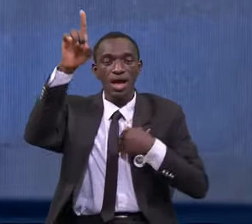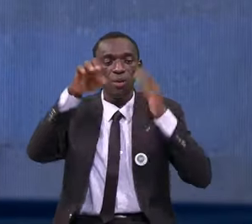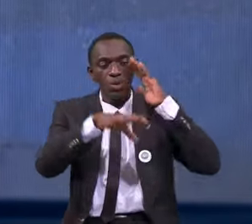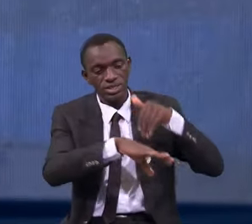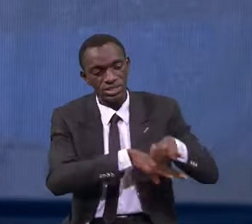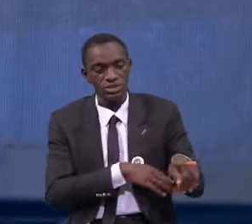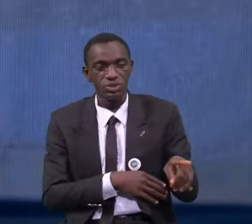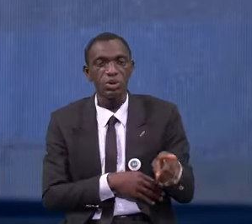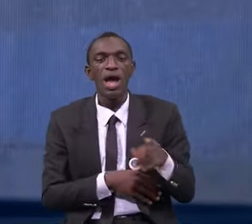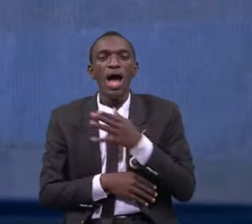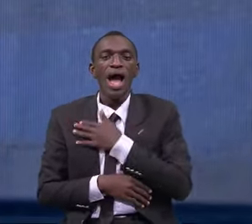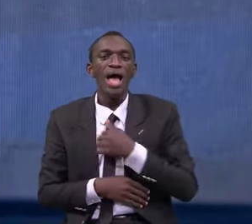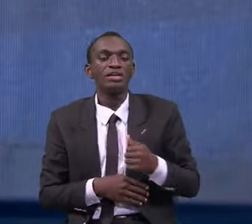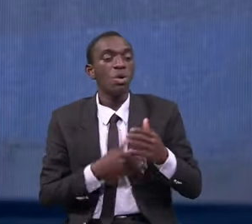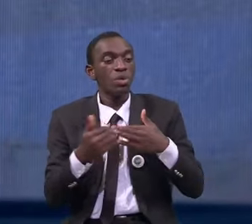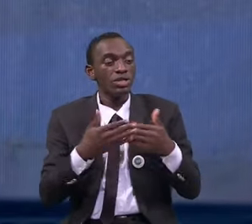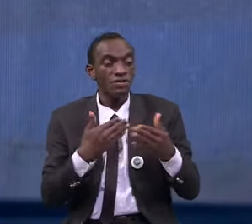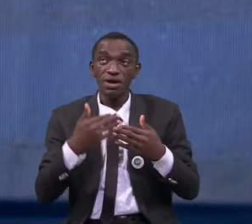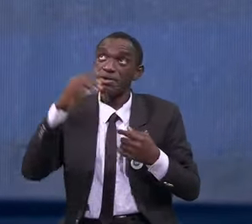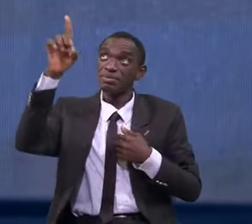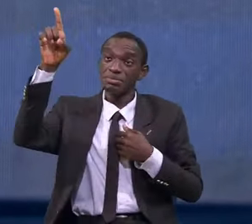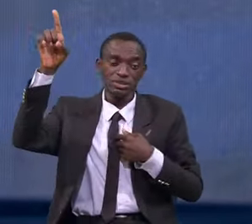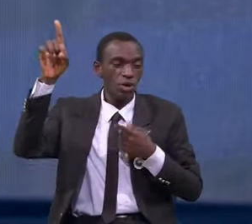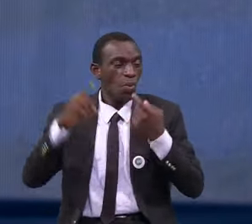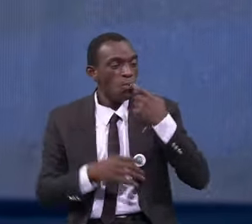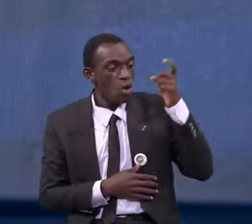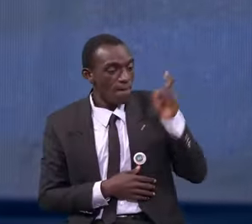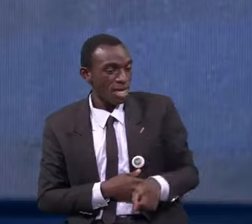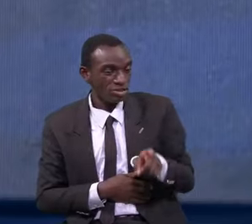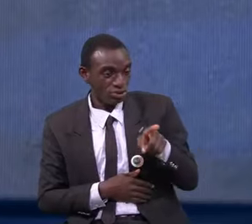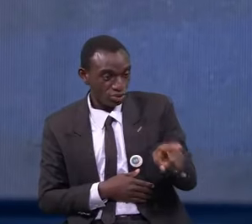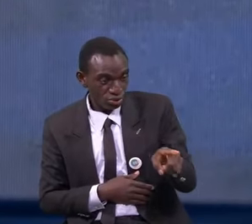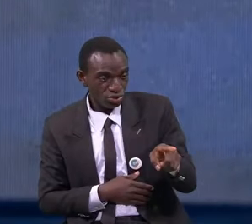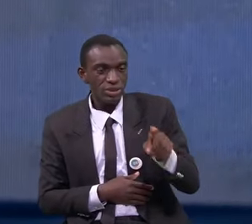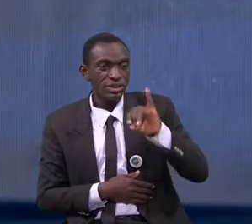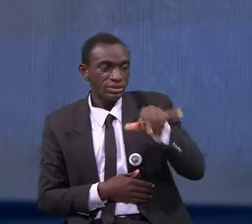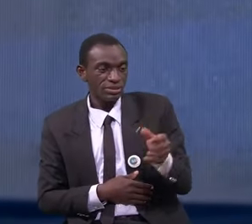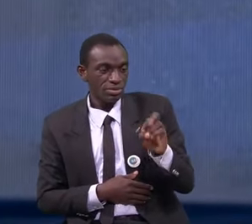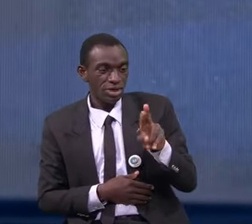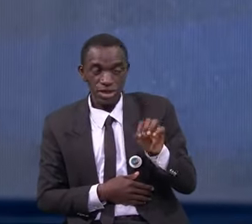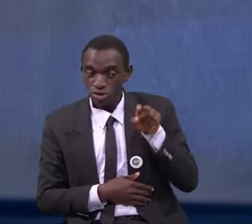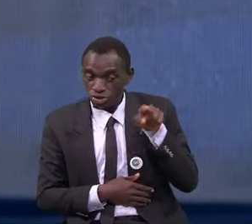and whatsoever I command, thou shalt speak.